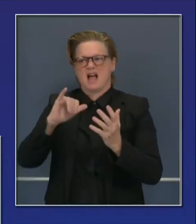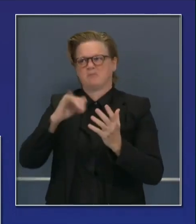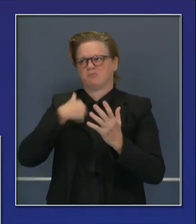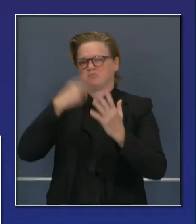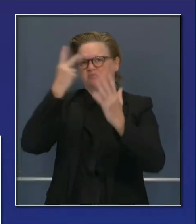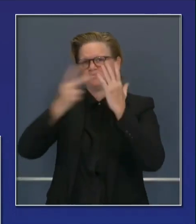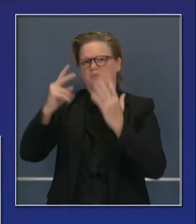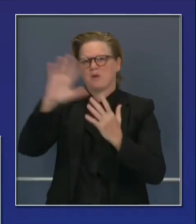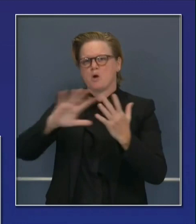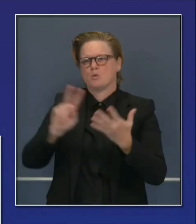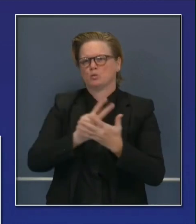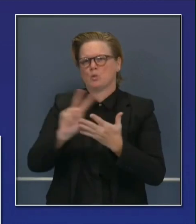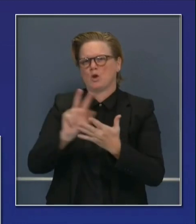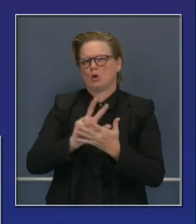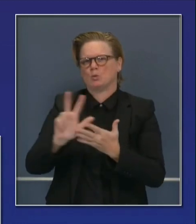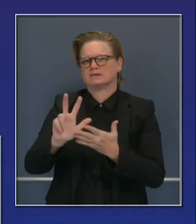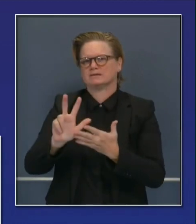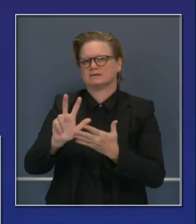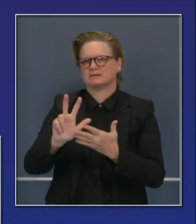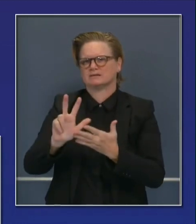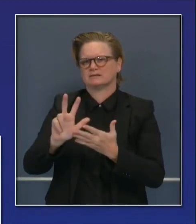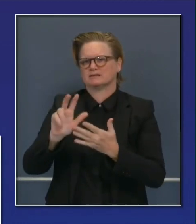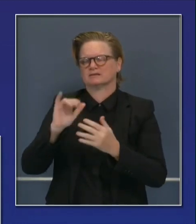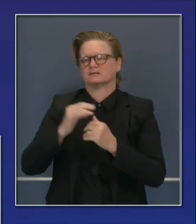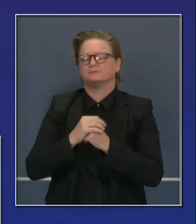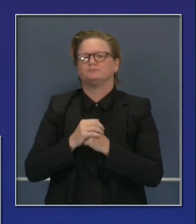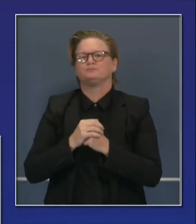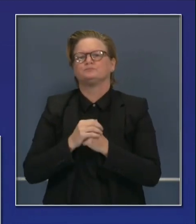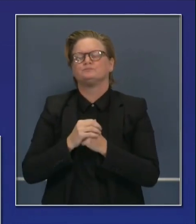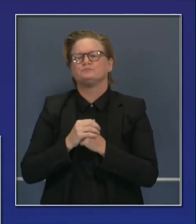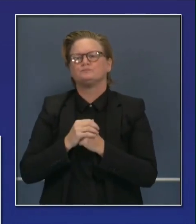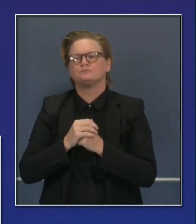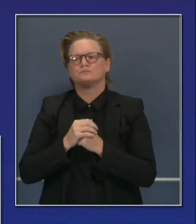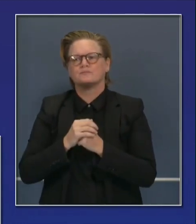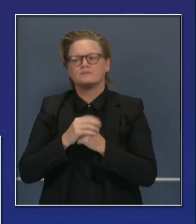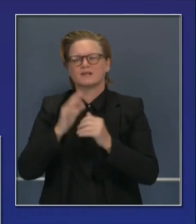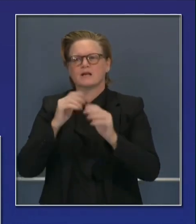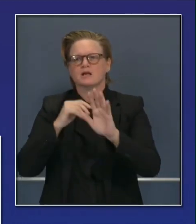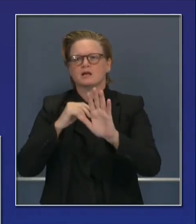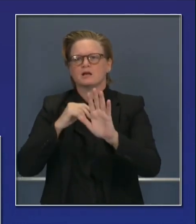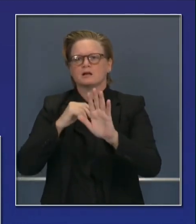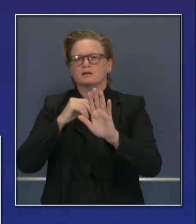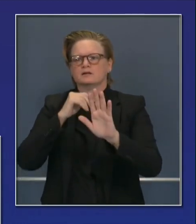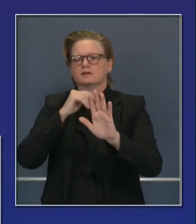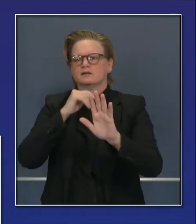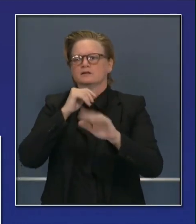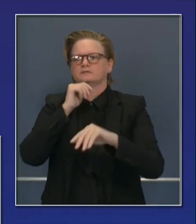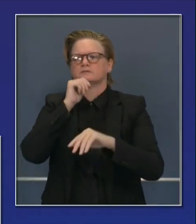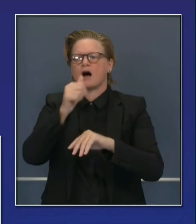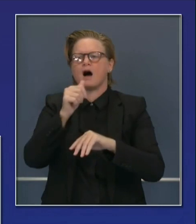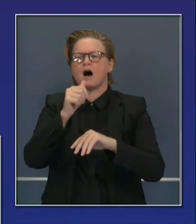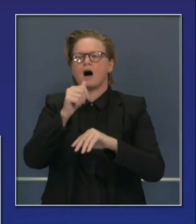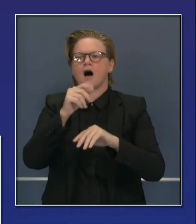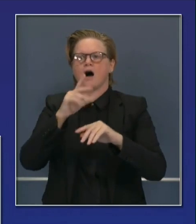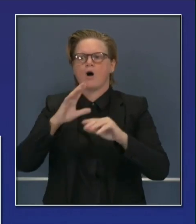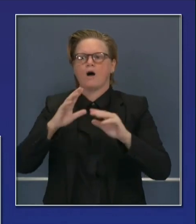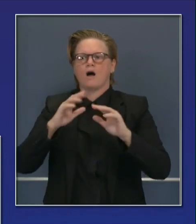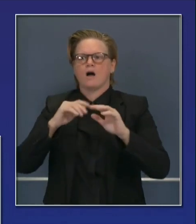as you recall, these are not the ultra low storage, or rather ultra cold